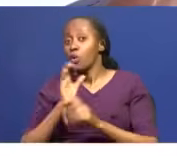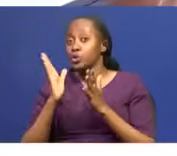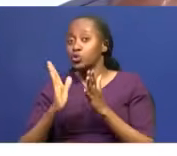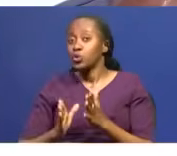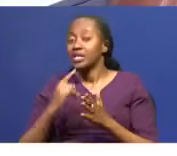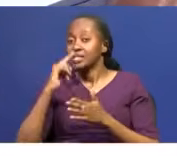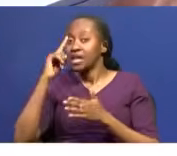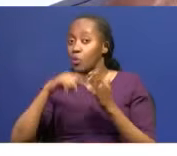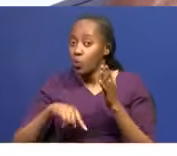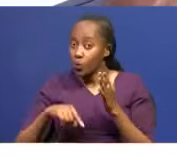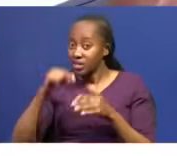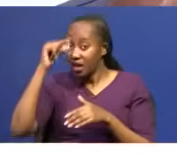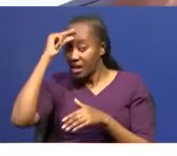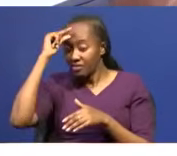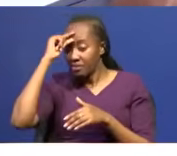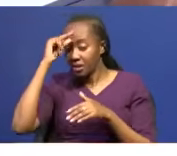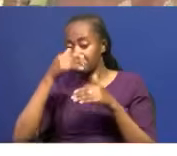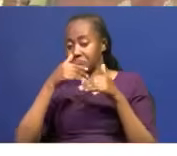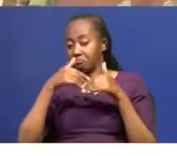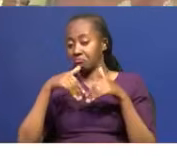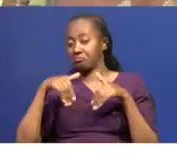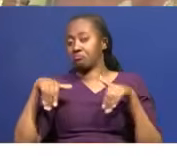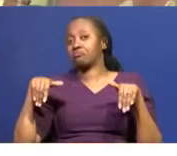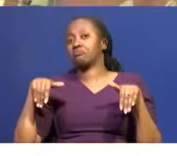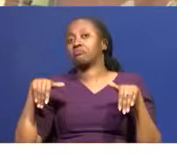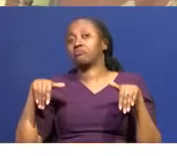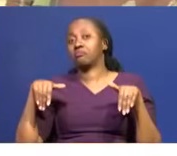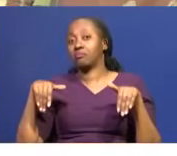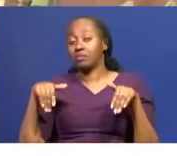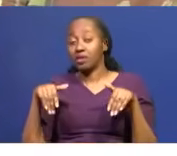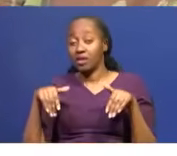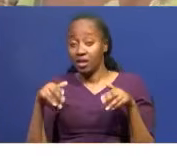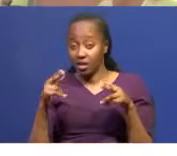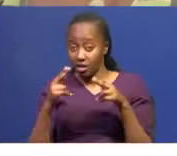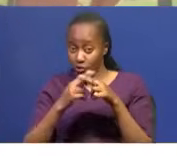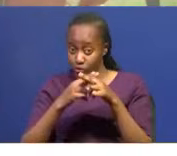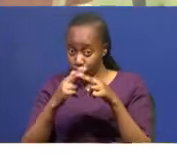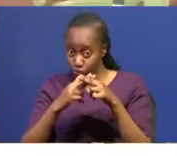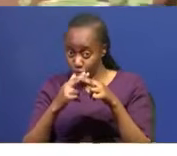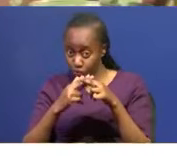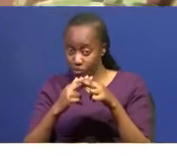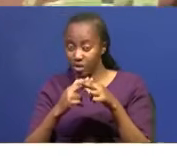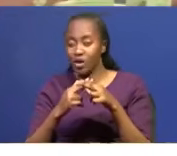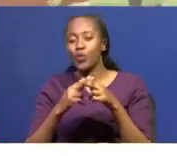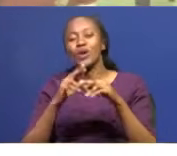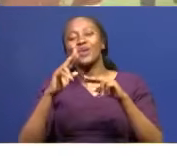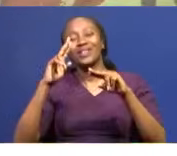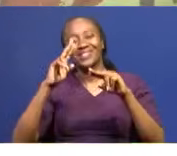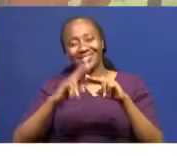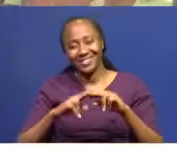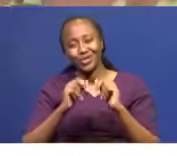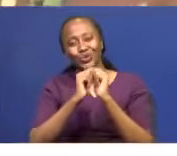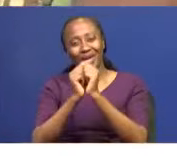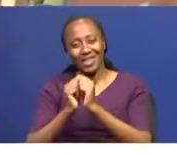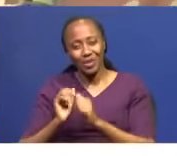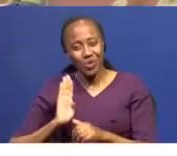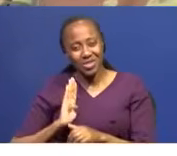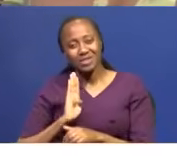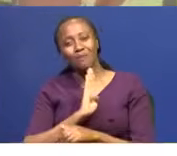is seized of the matter. Hivi karibuni tutakuwa na kikao na bodi ya